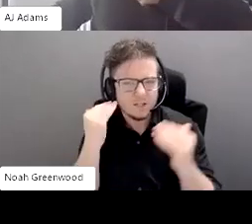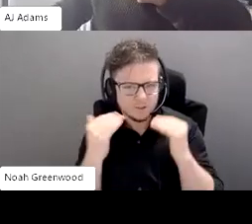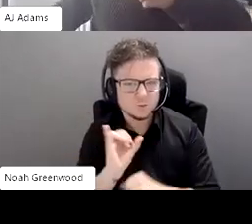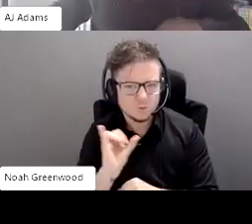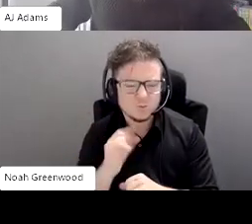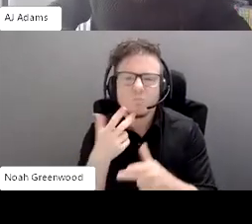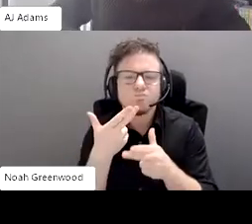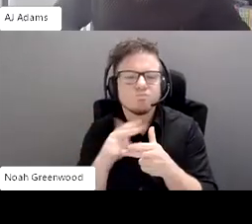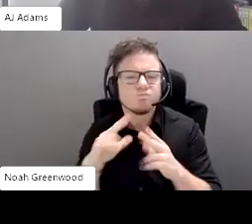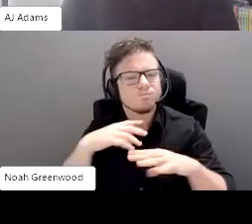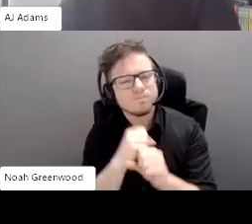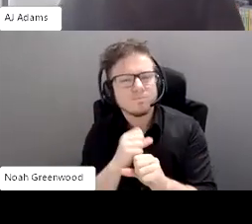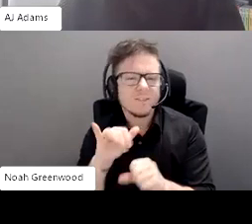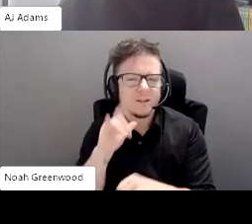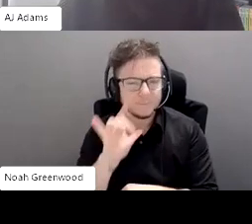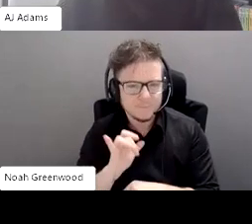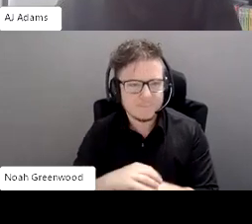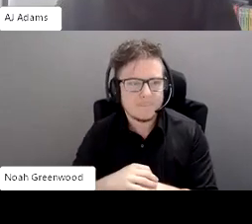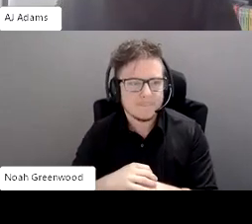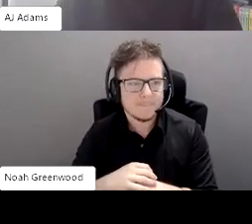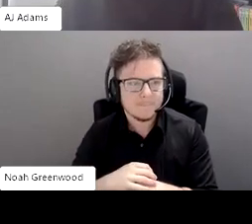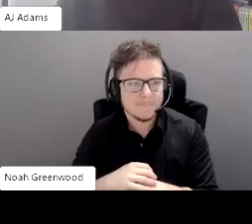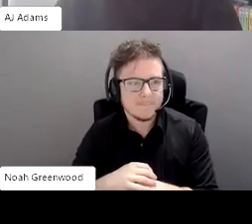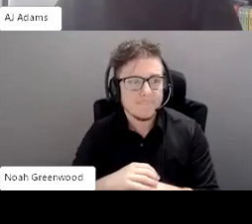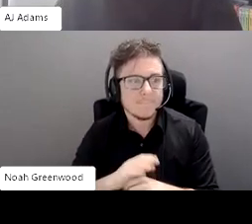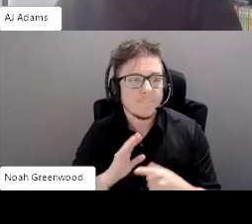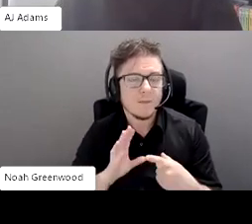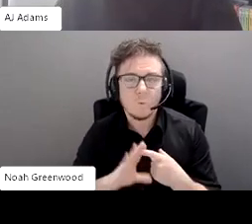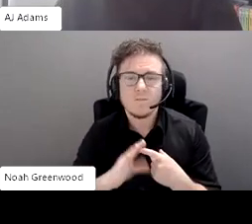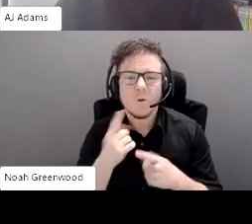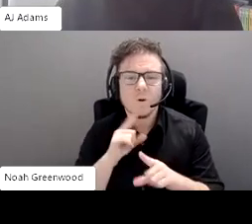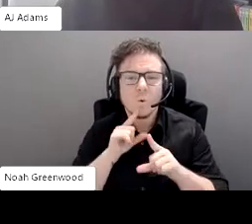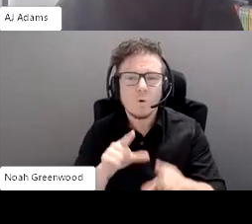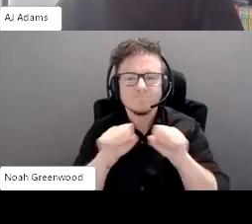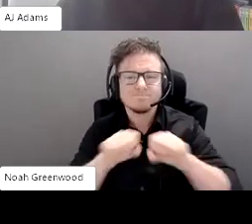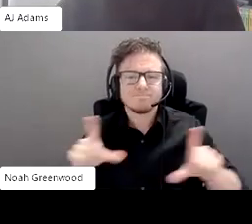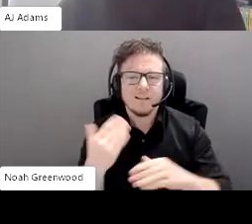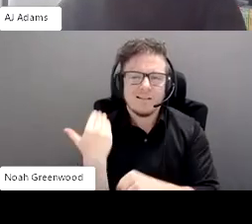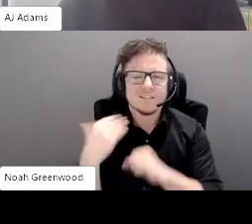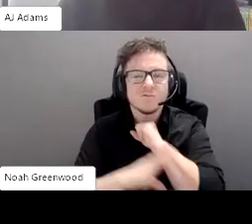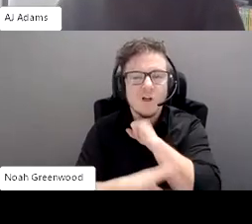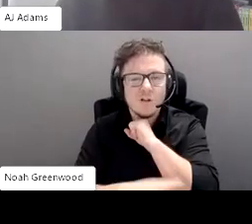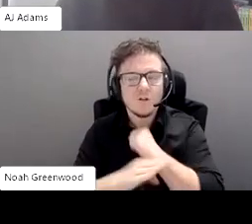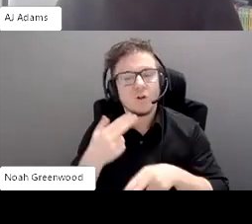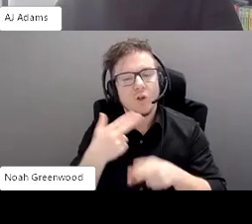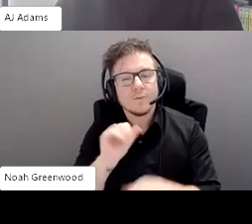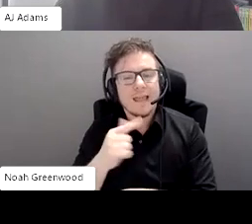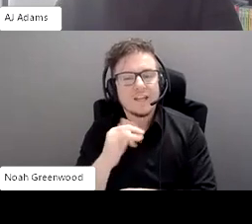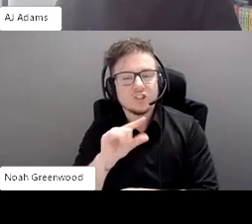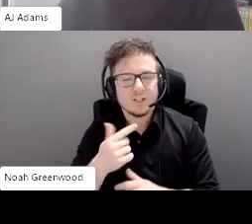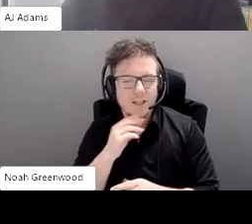like. So we have a report that was released last fall called Aging and Living Well, which looks